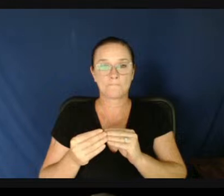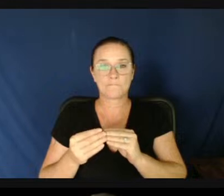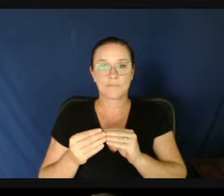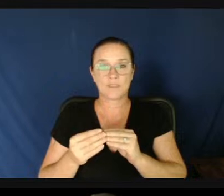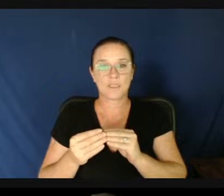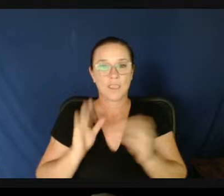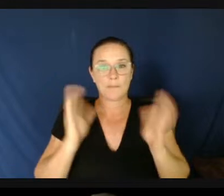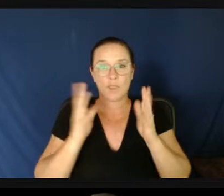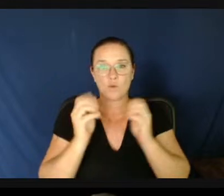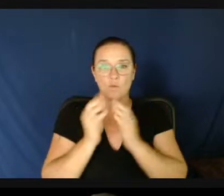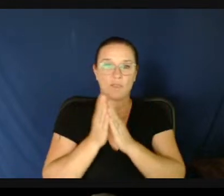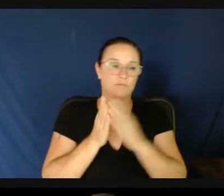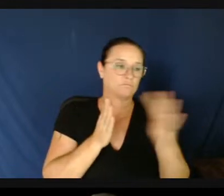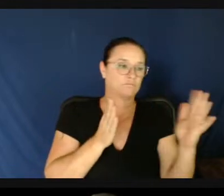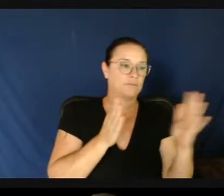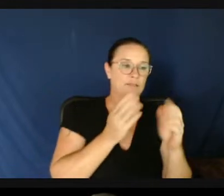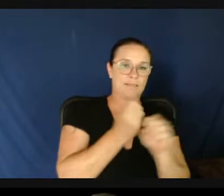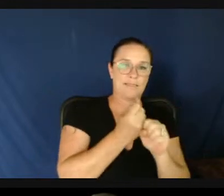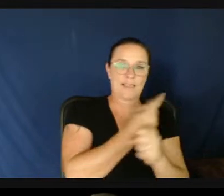year.